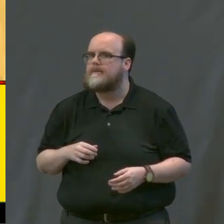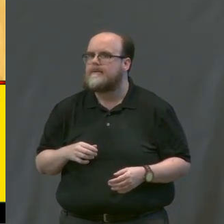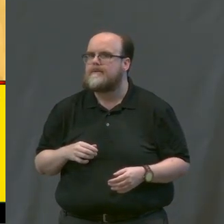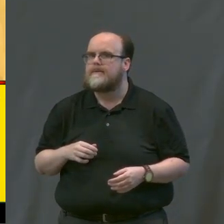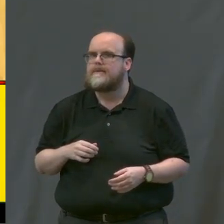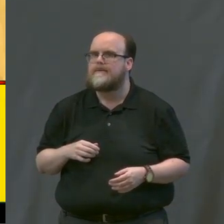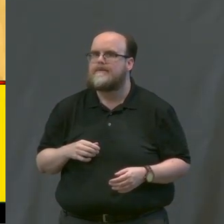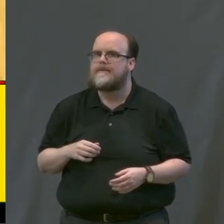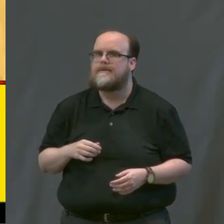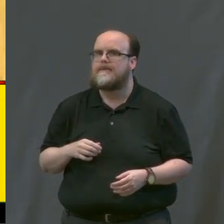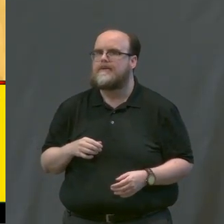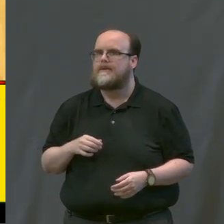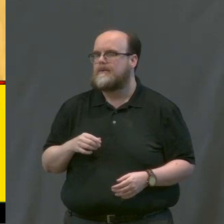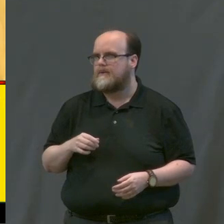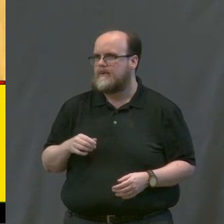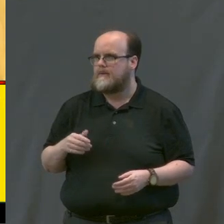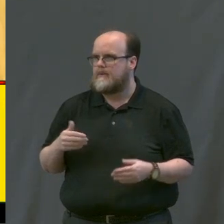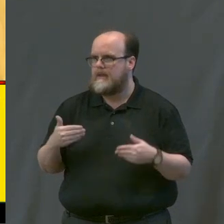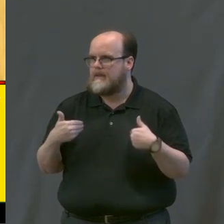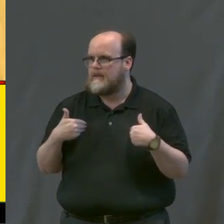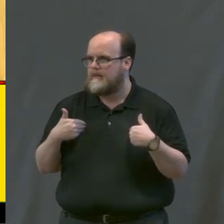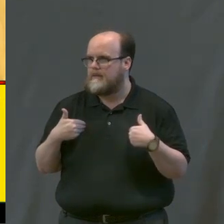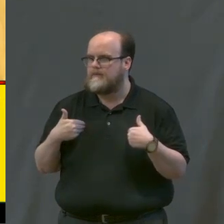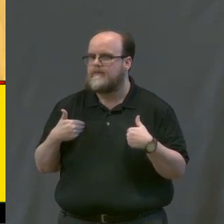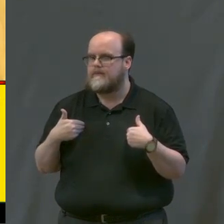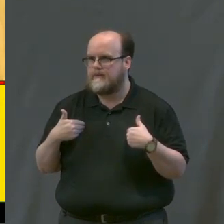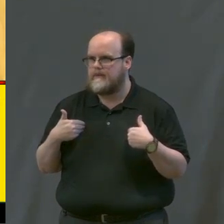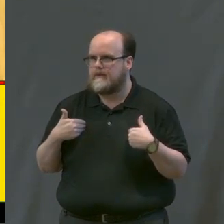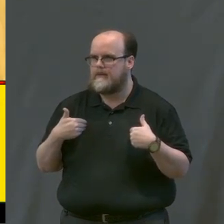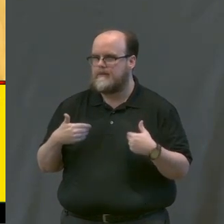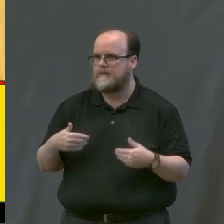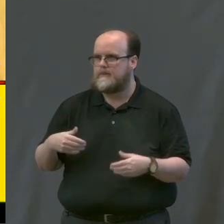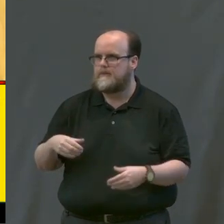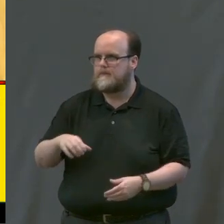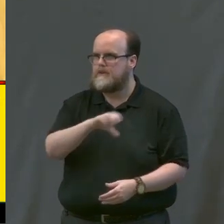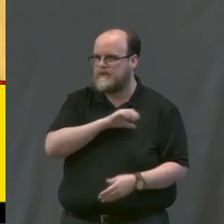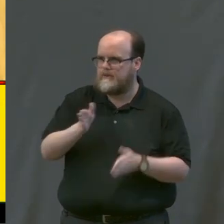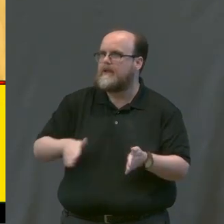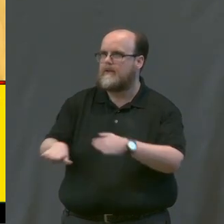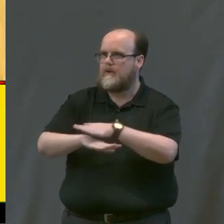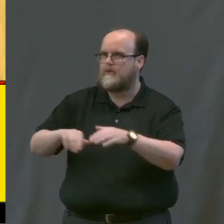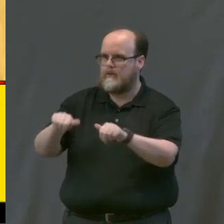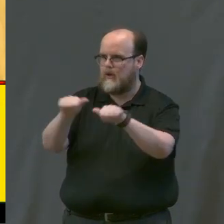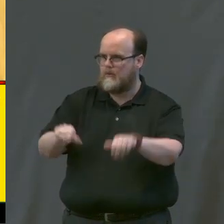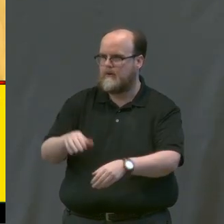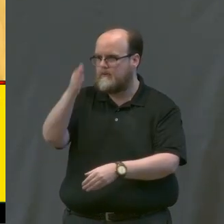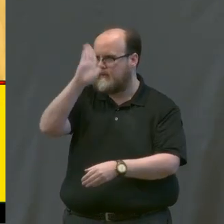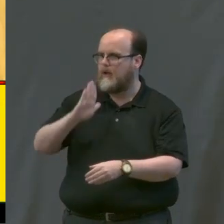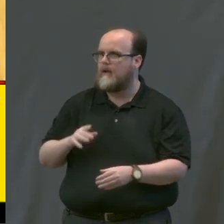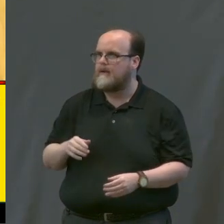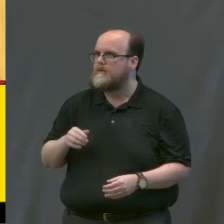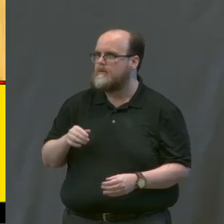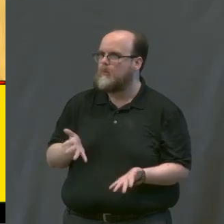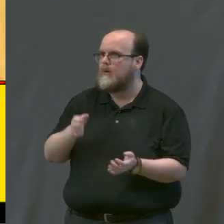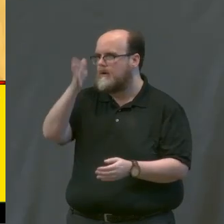singular, you have these saints beneath the altar of God, wanting God to avenge their blood because of being